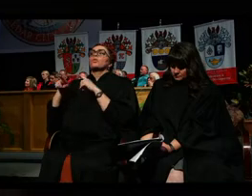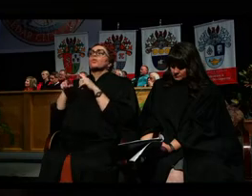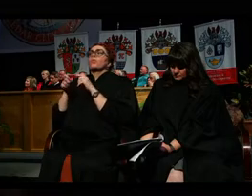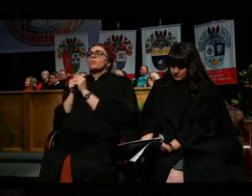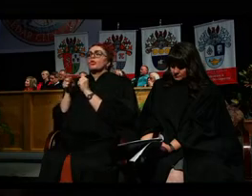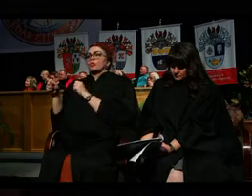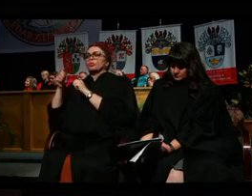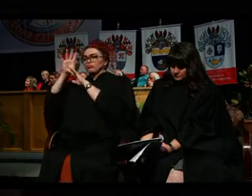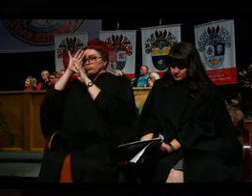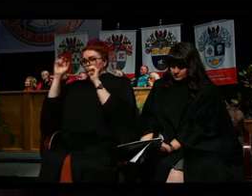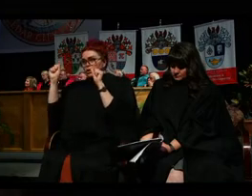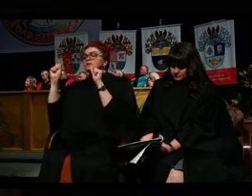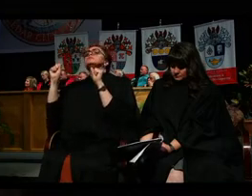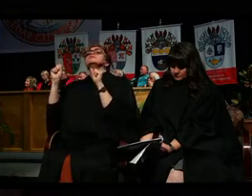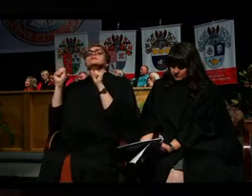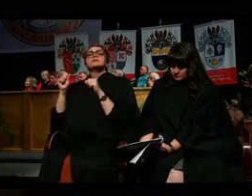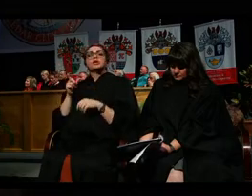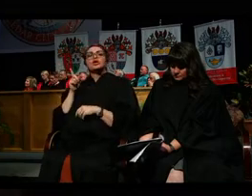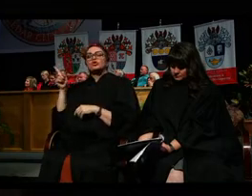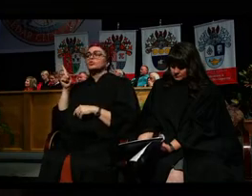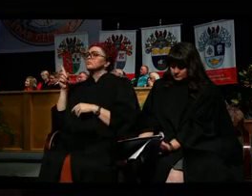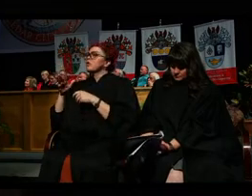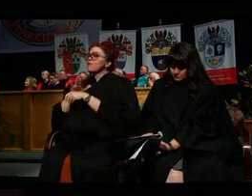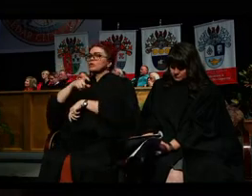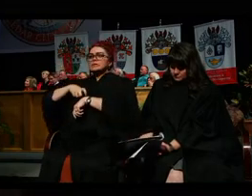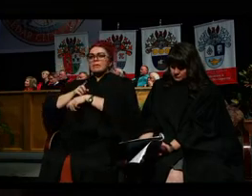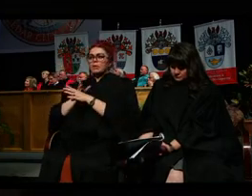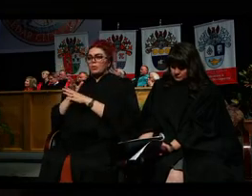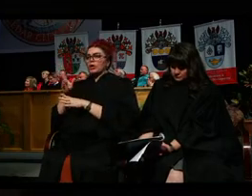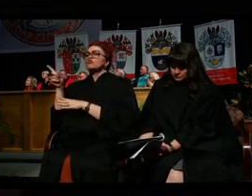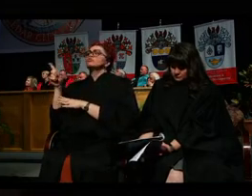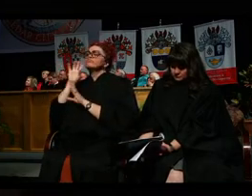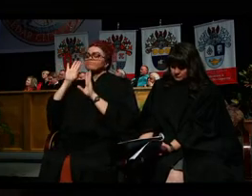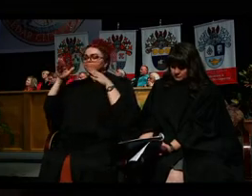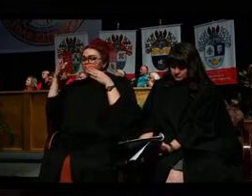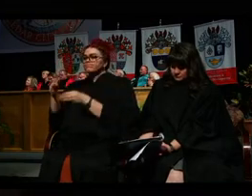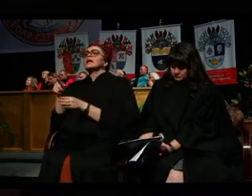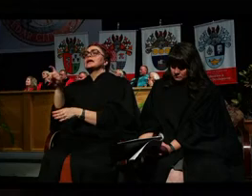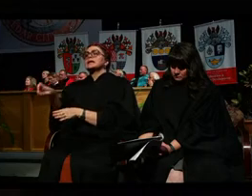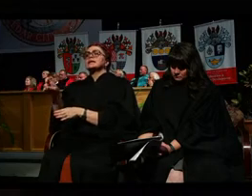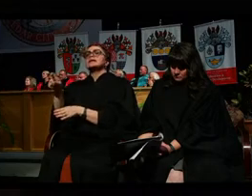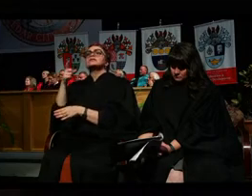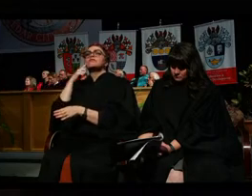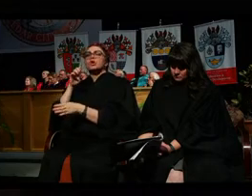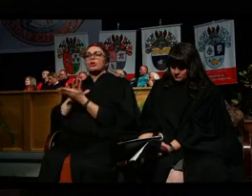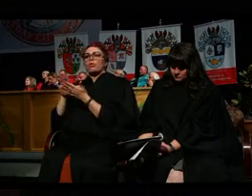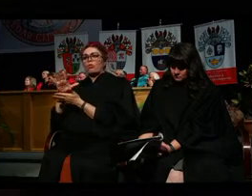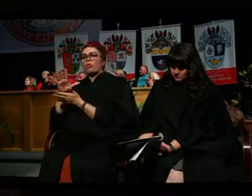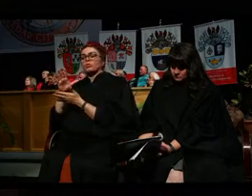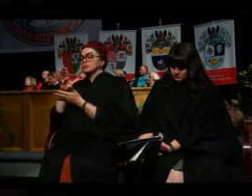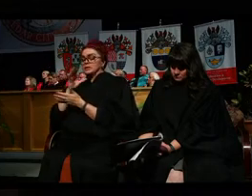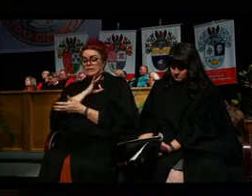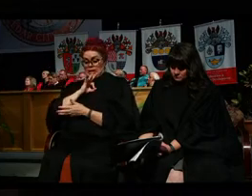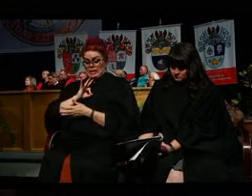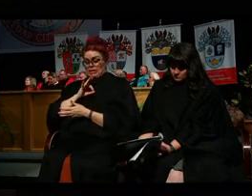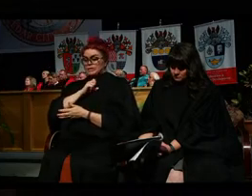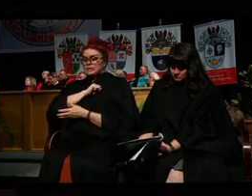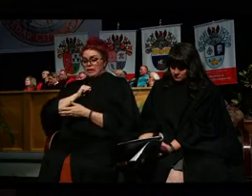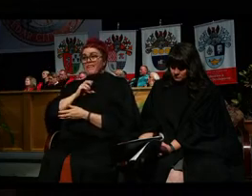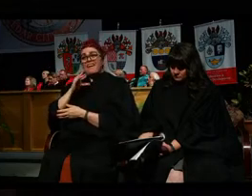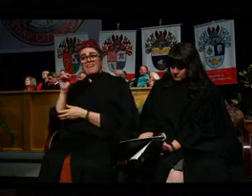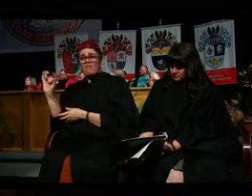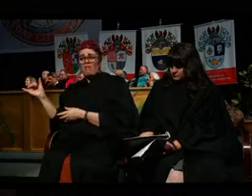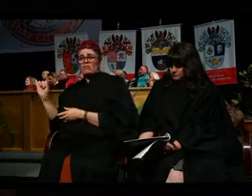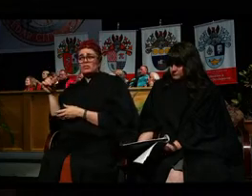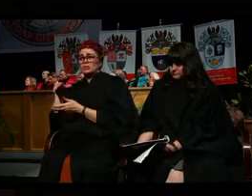have prioritized the needs of Southern Utah University, faculty, staff, and students, and especially students. Mental health is always at the top